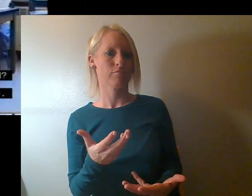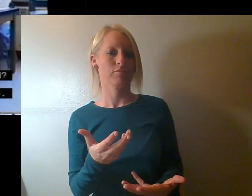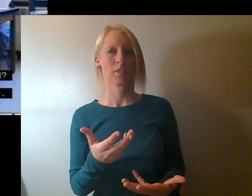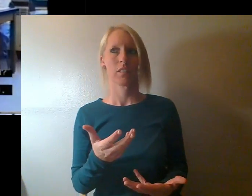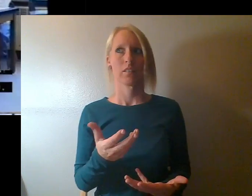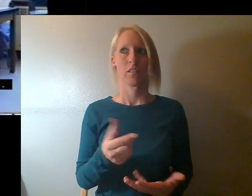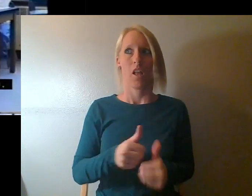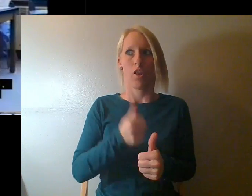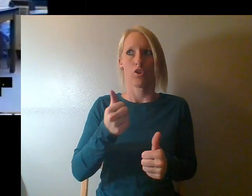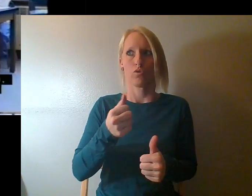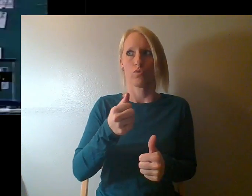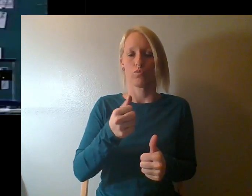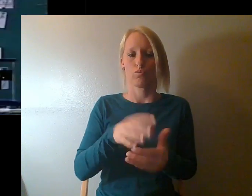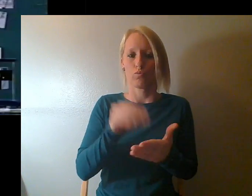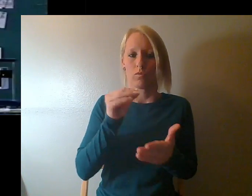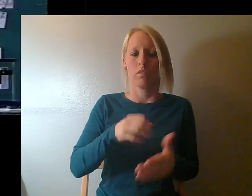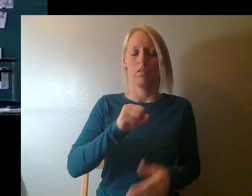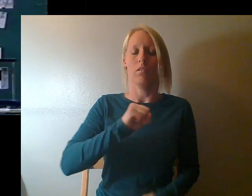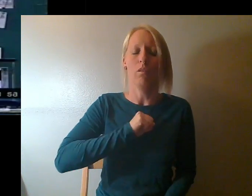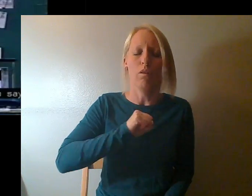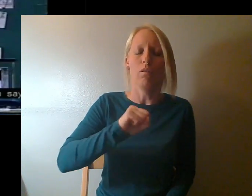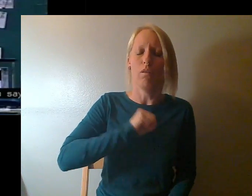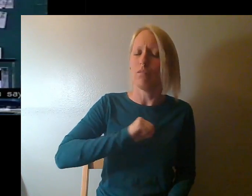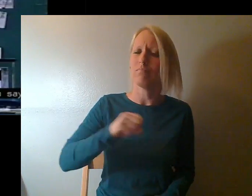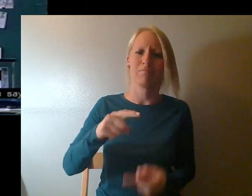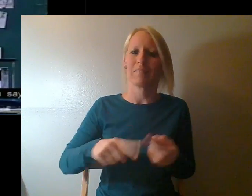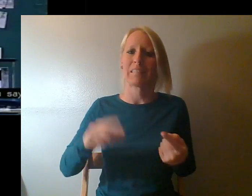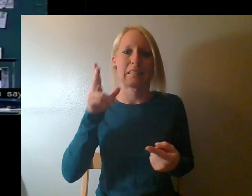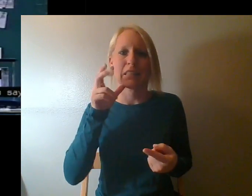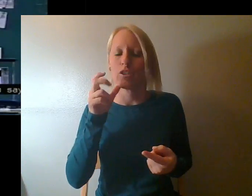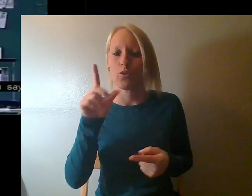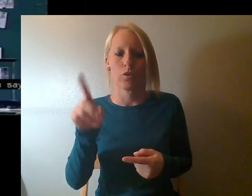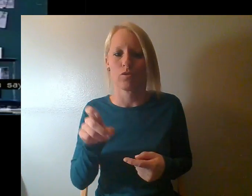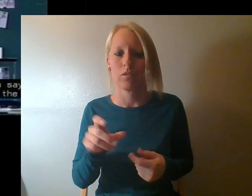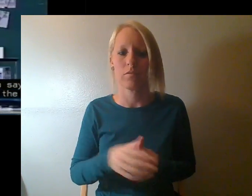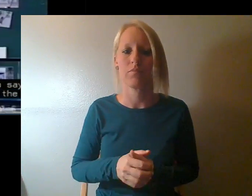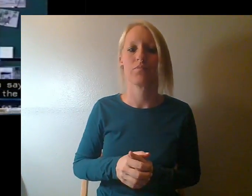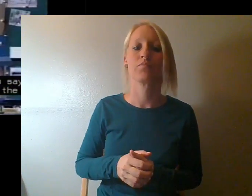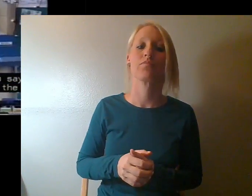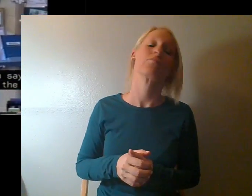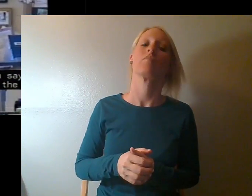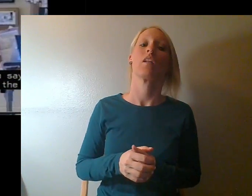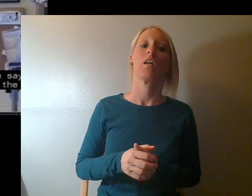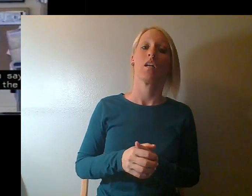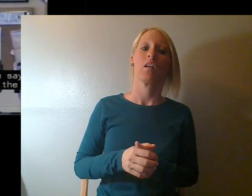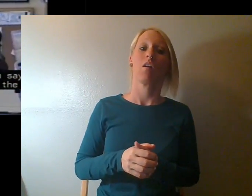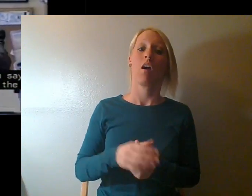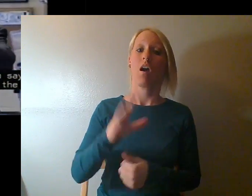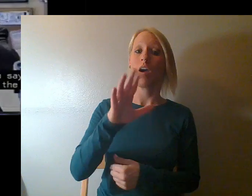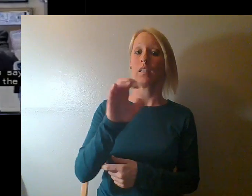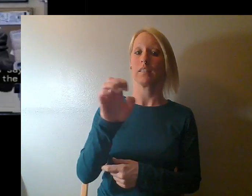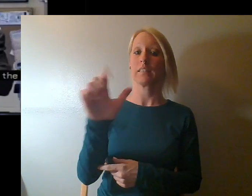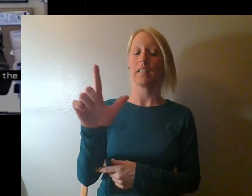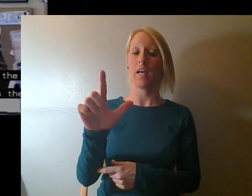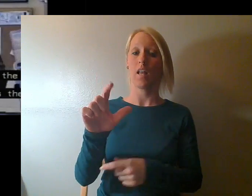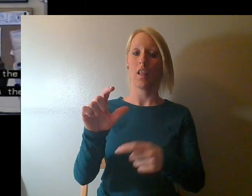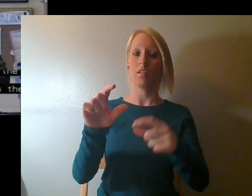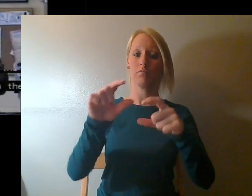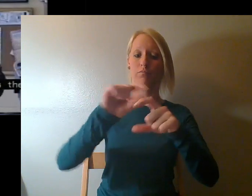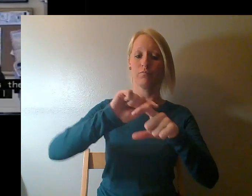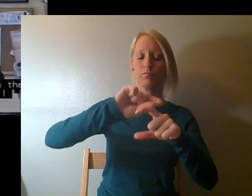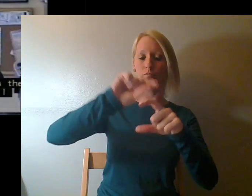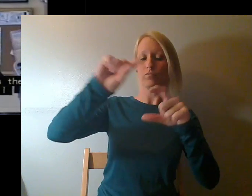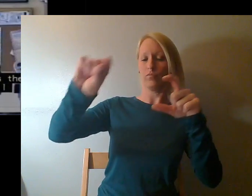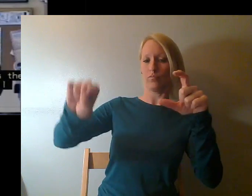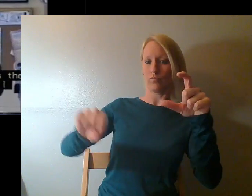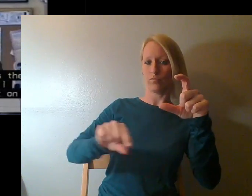But the cell membrane still surrounds the cell. That's why it's best not to say it's the outermost part of the cell. All right? By just saying it surrounds the cell, when we